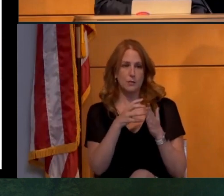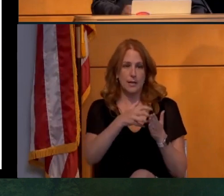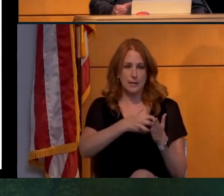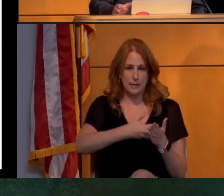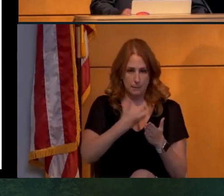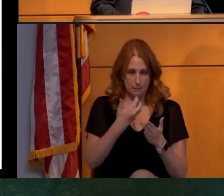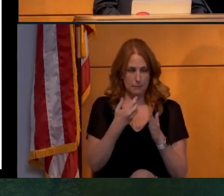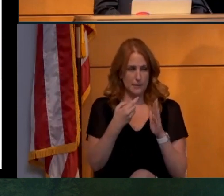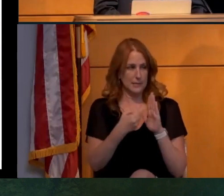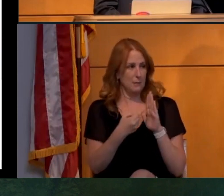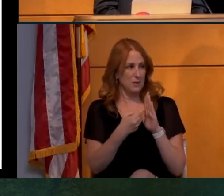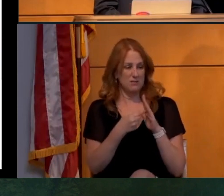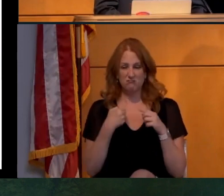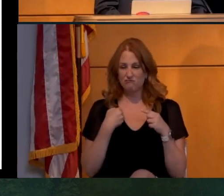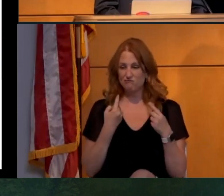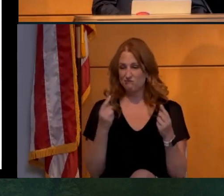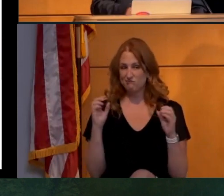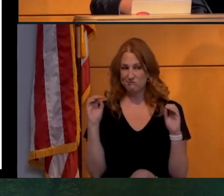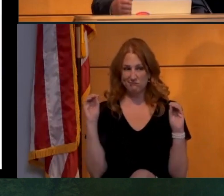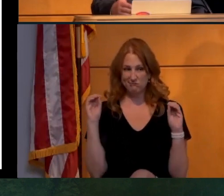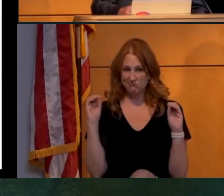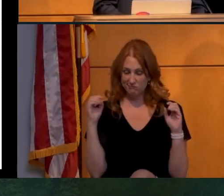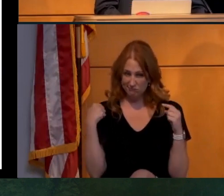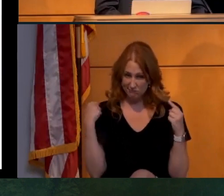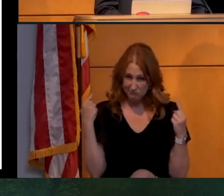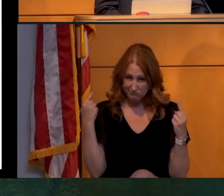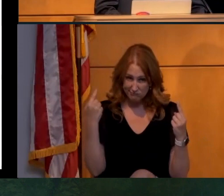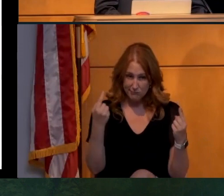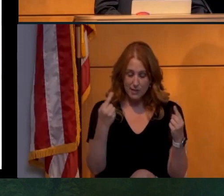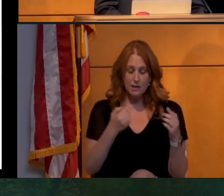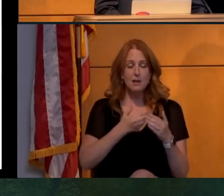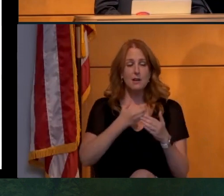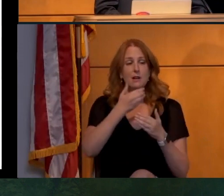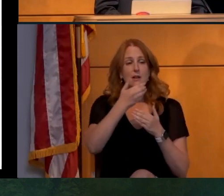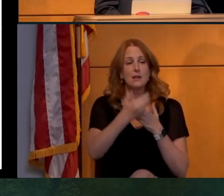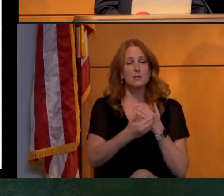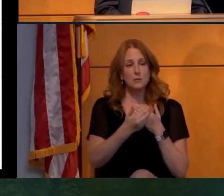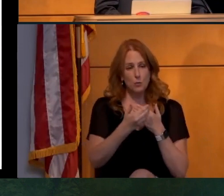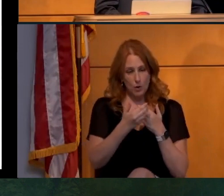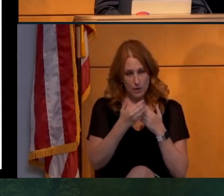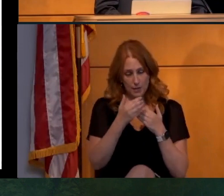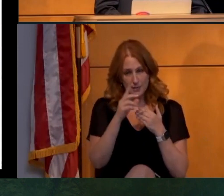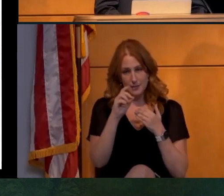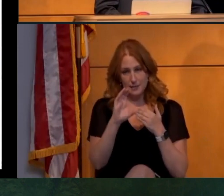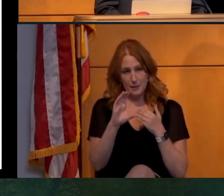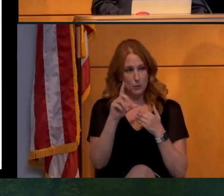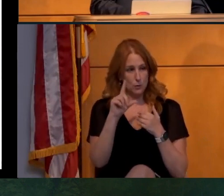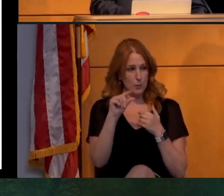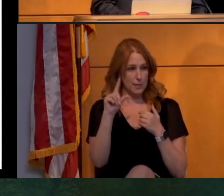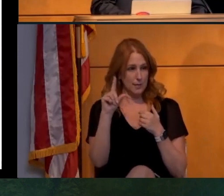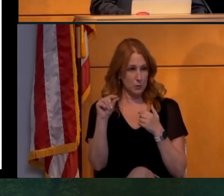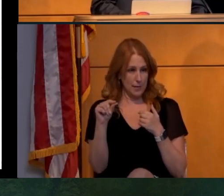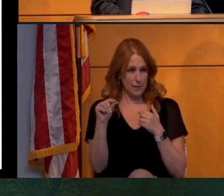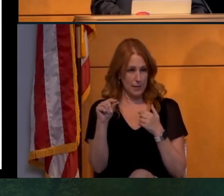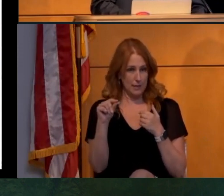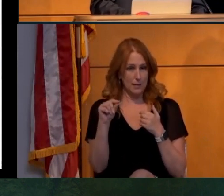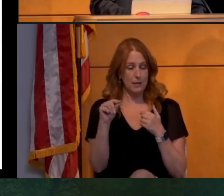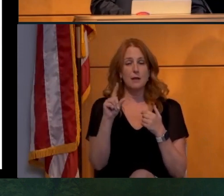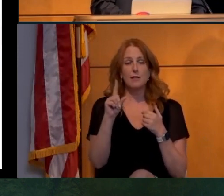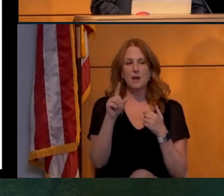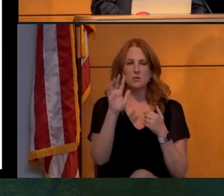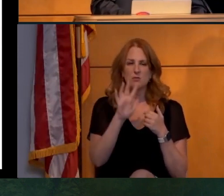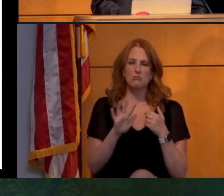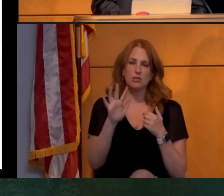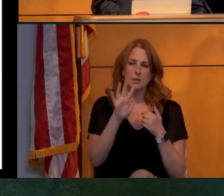Since then, nothing really happened. The next one was Changi 5 in December of 2020. It used pretty